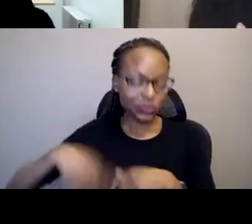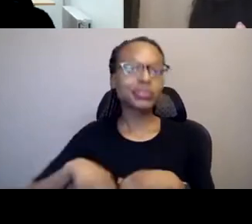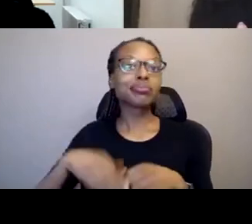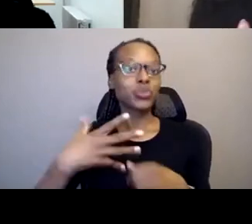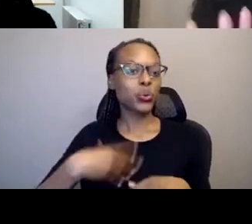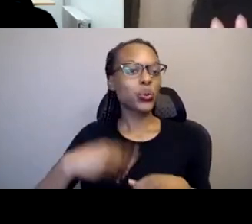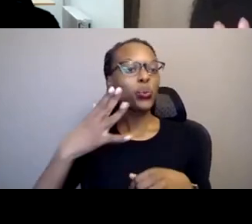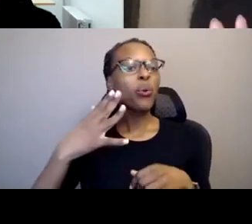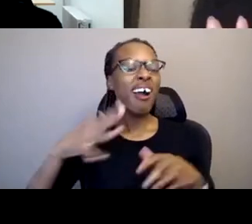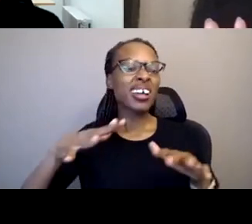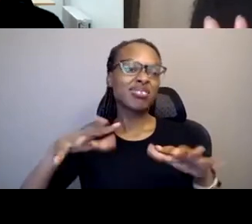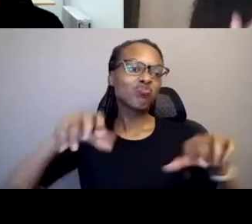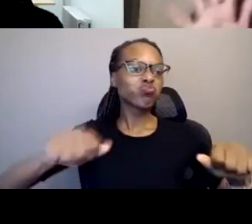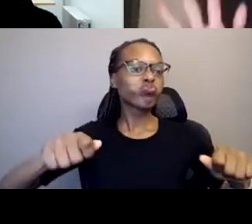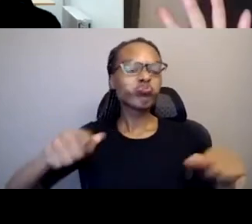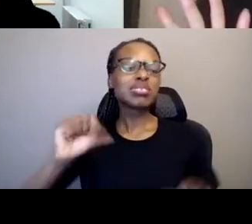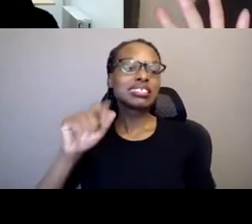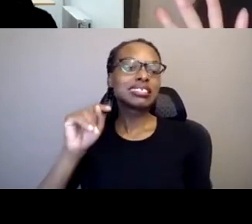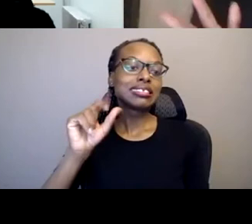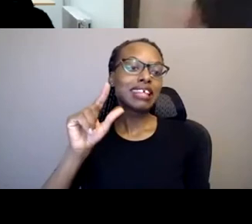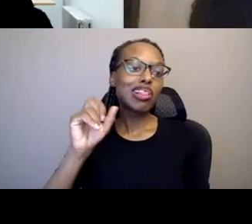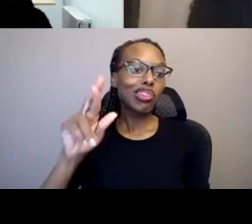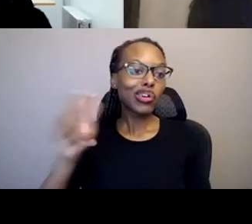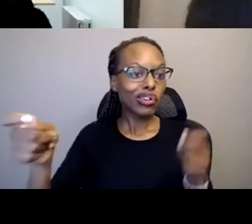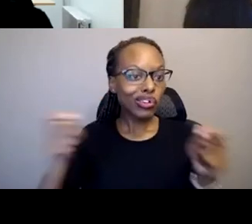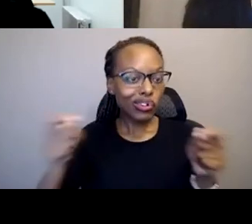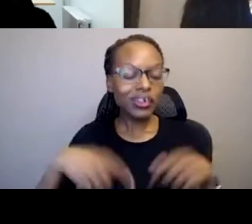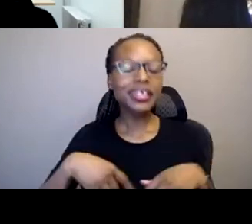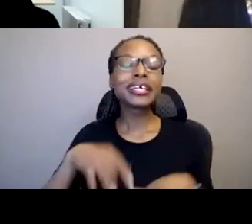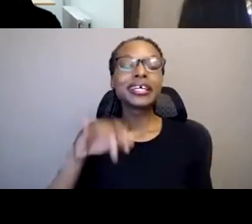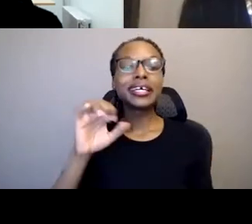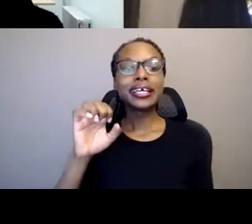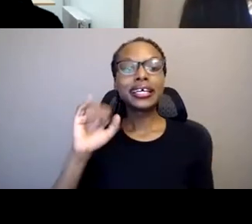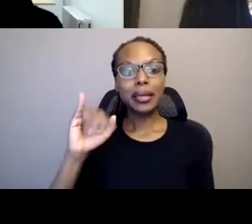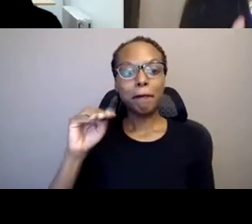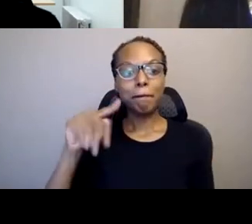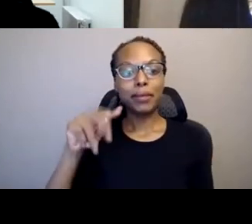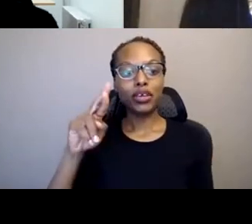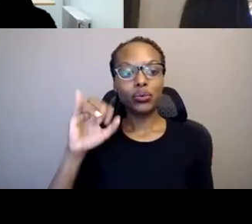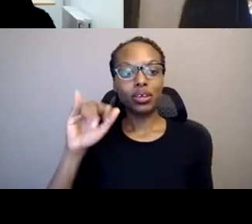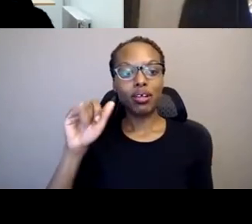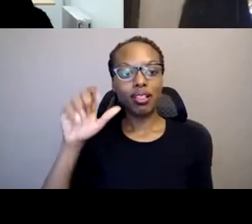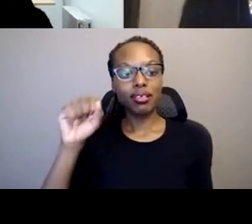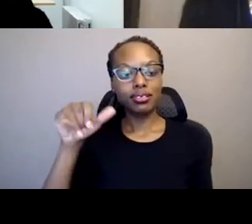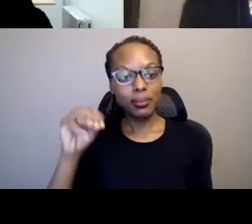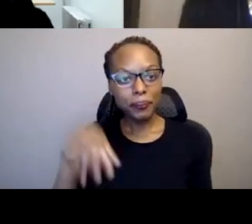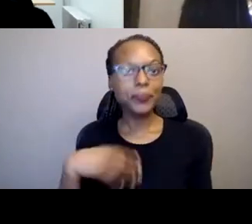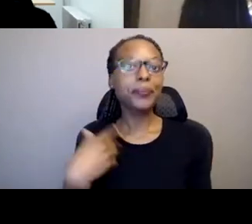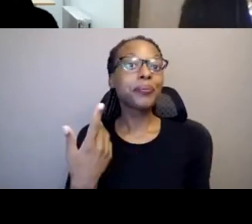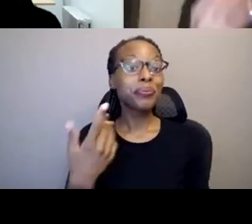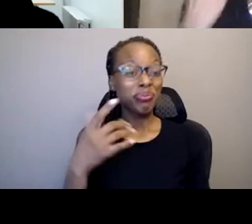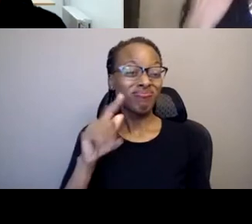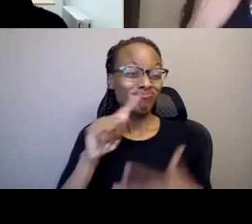scientific racism, imperialism, Orientalism, and academic fields like cultural anthropology that have fetishized, exoticized,